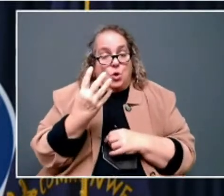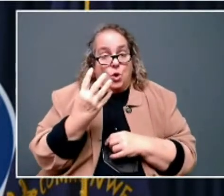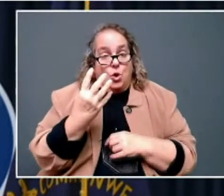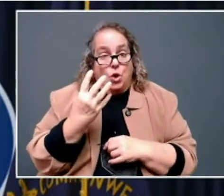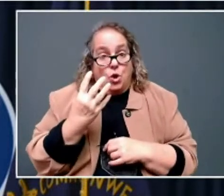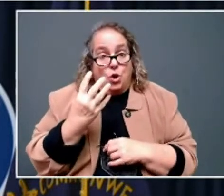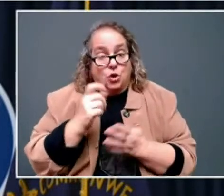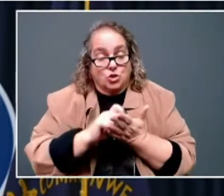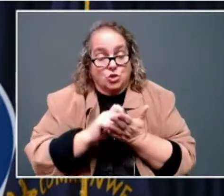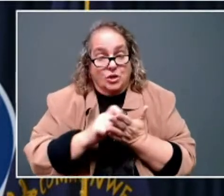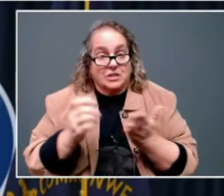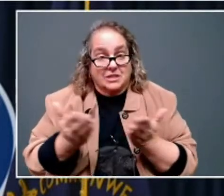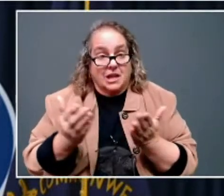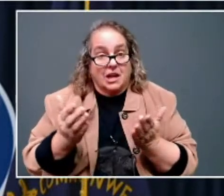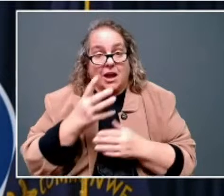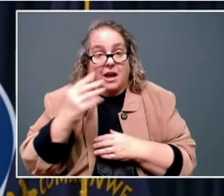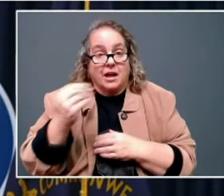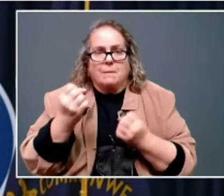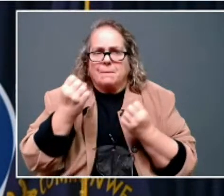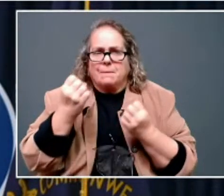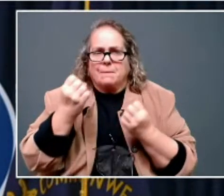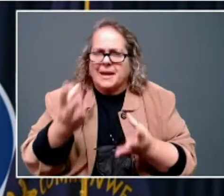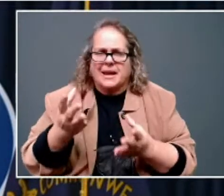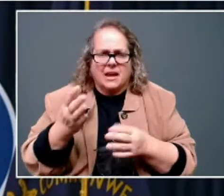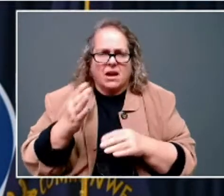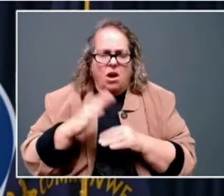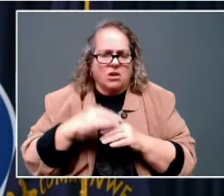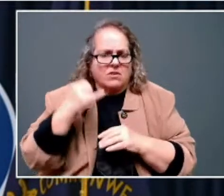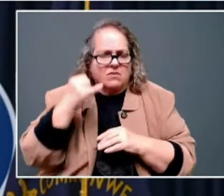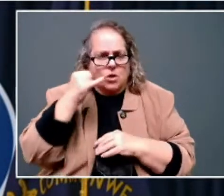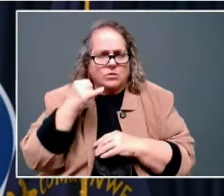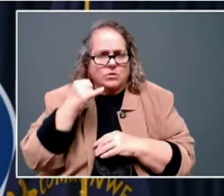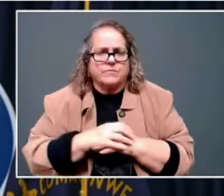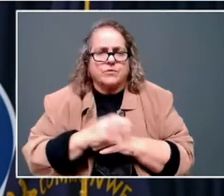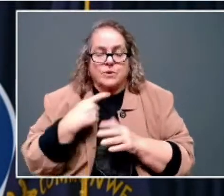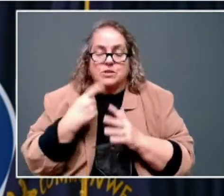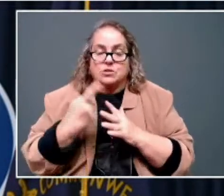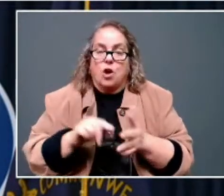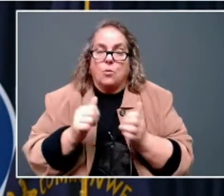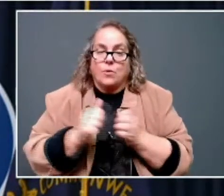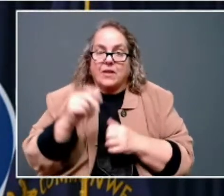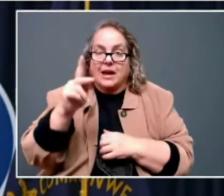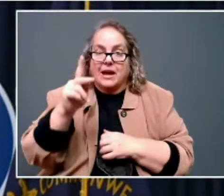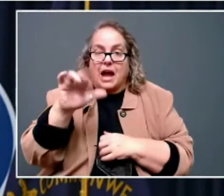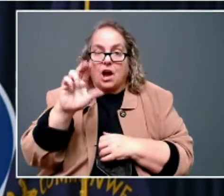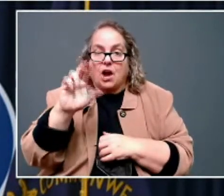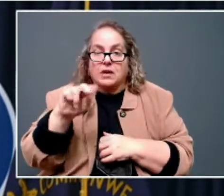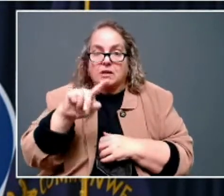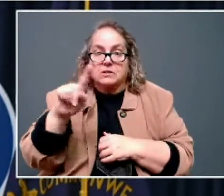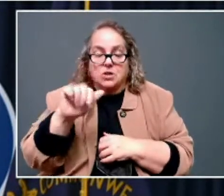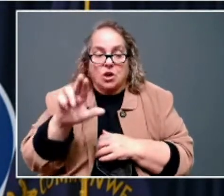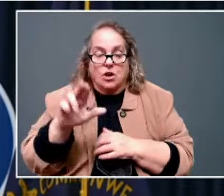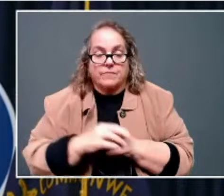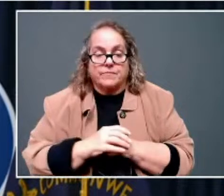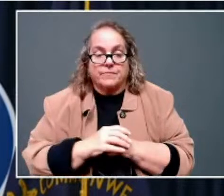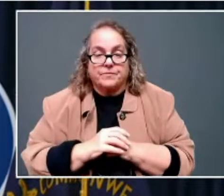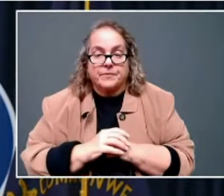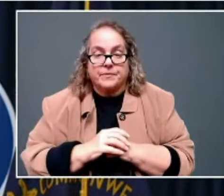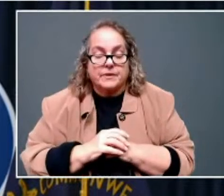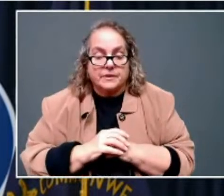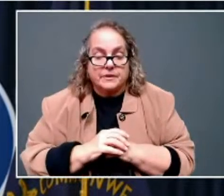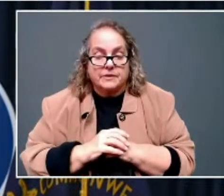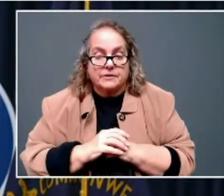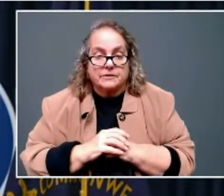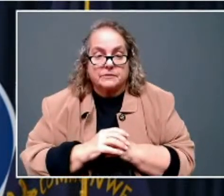journalists that are here and a whole bunch on the line. So we'll start with Karen Czar. One on the Guard and one on COVID. How stretched thin